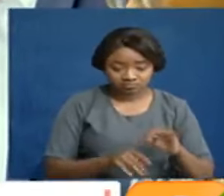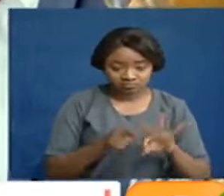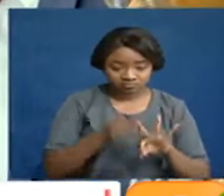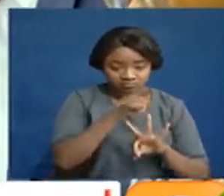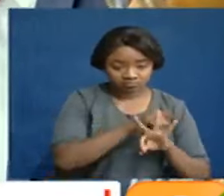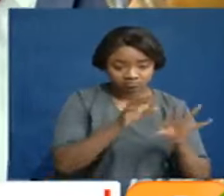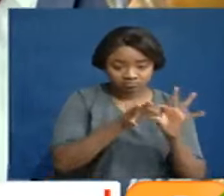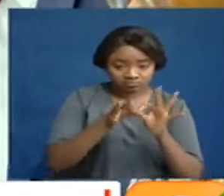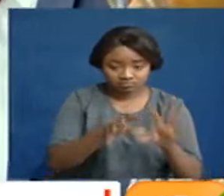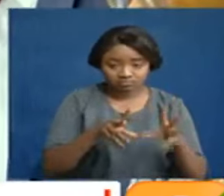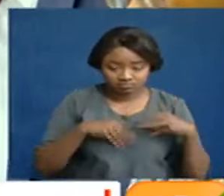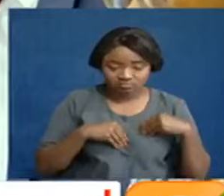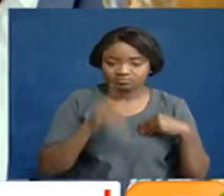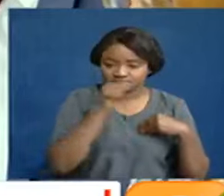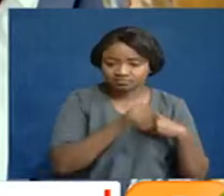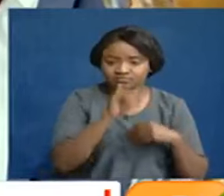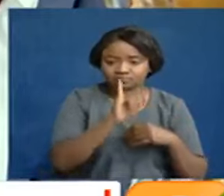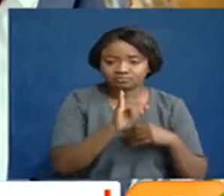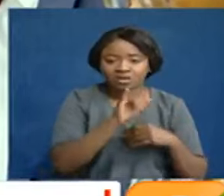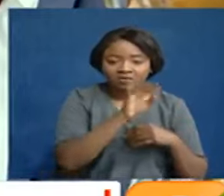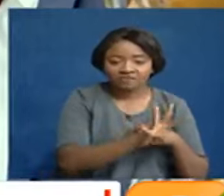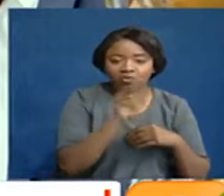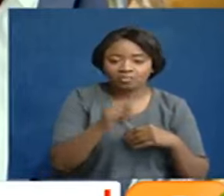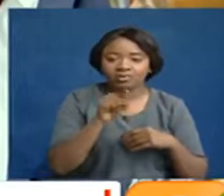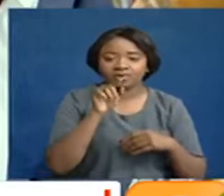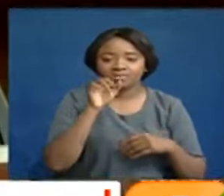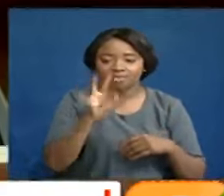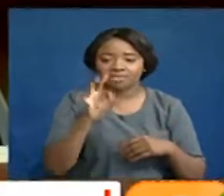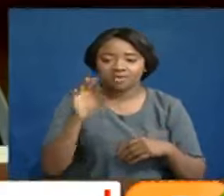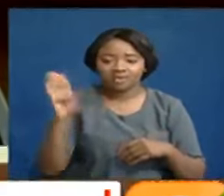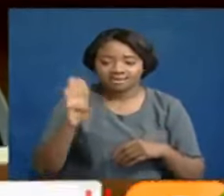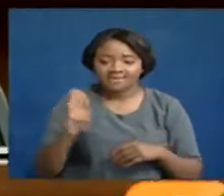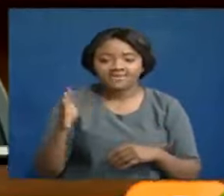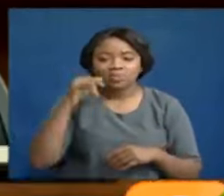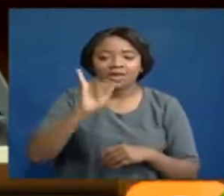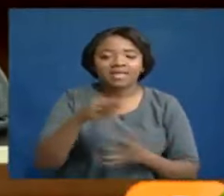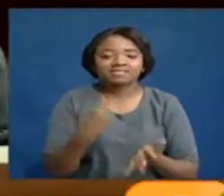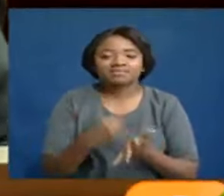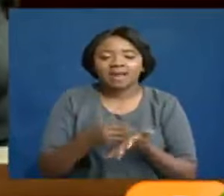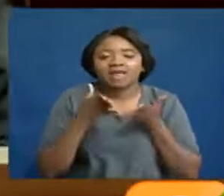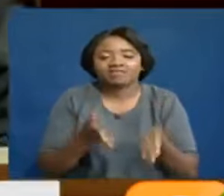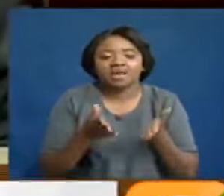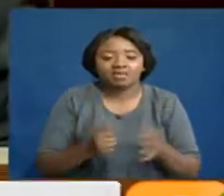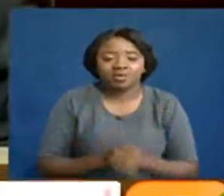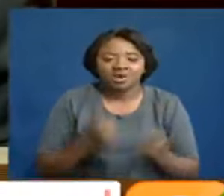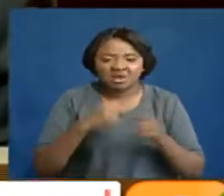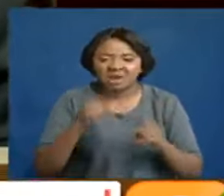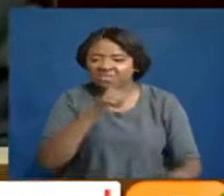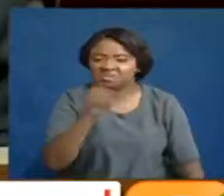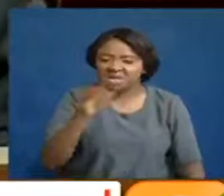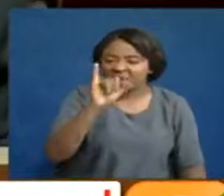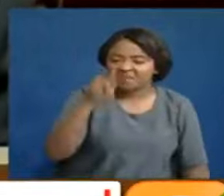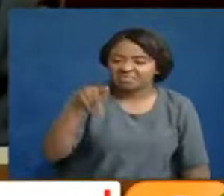the Kenya shillings 4.3 billion as the funds available. Now they are telling us what the government has offered